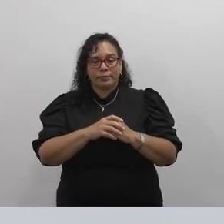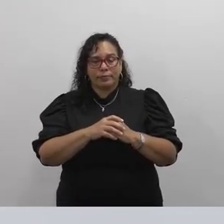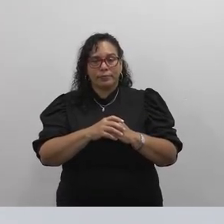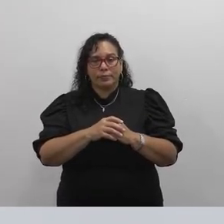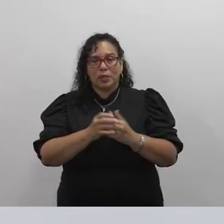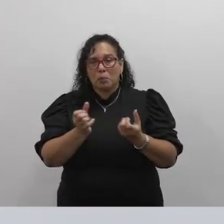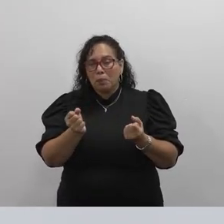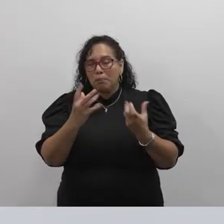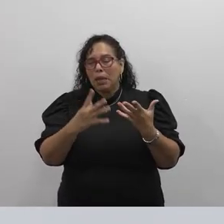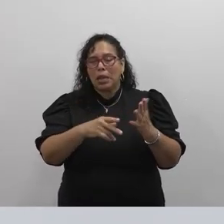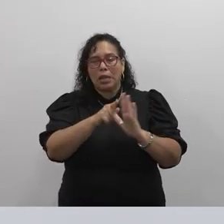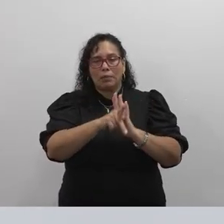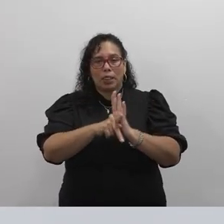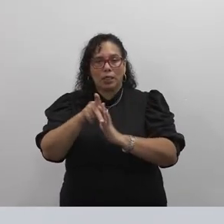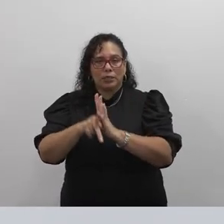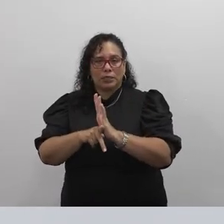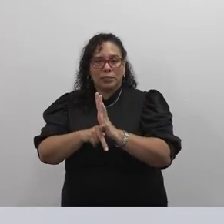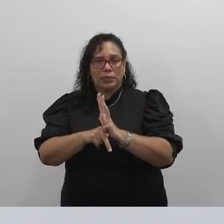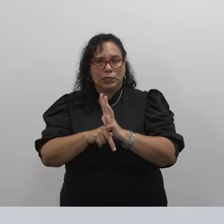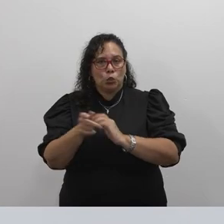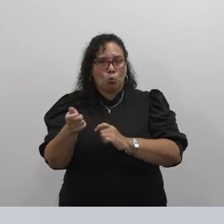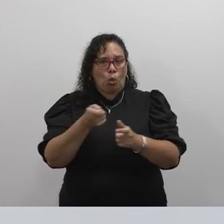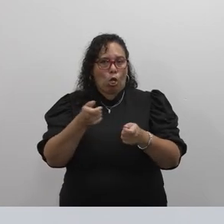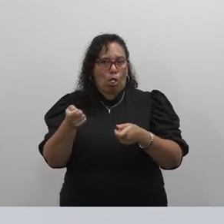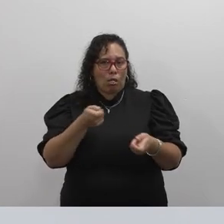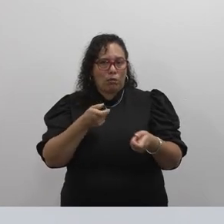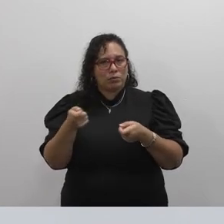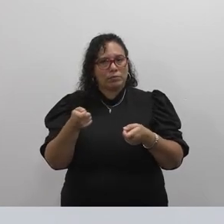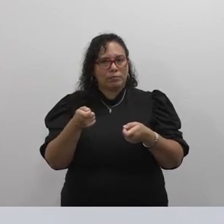number of policies that you would pull for just